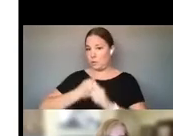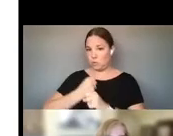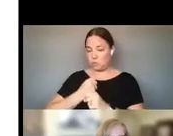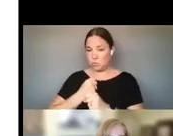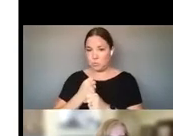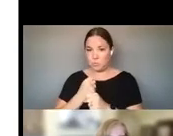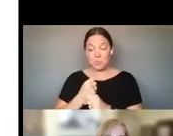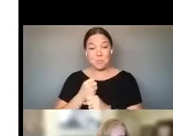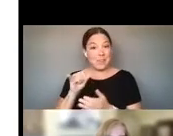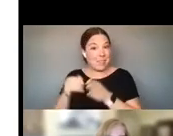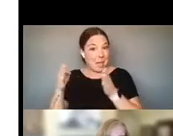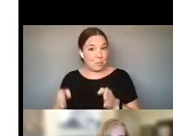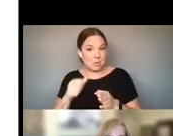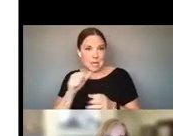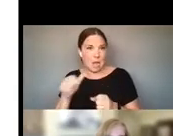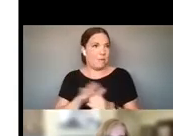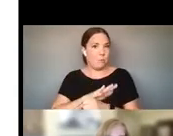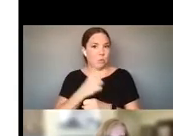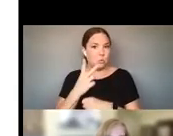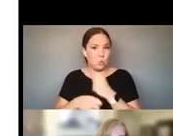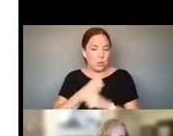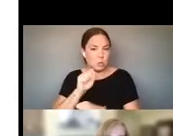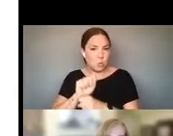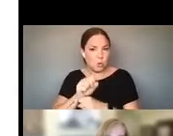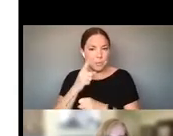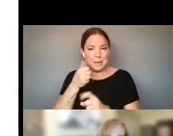for them, it's not two full years of work because they're part time.